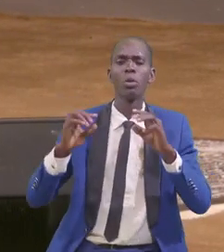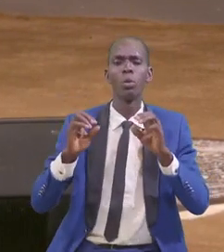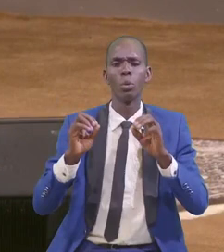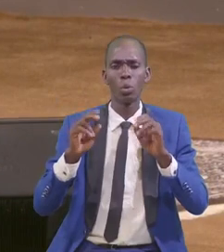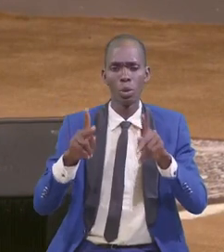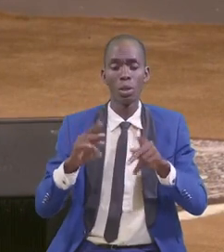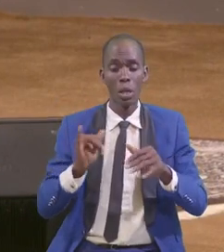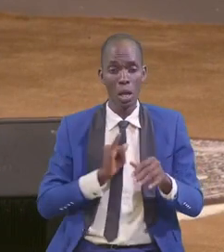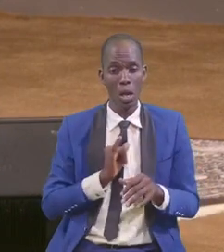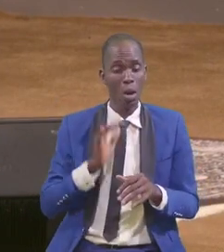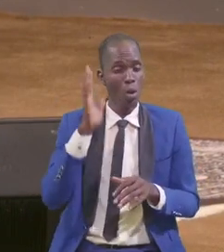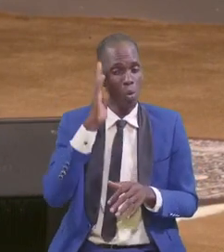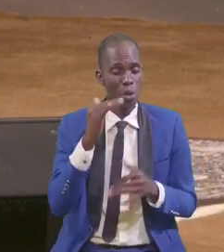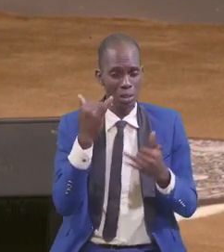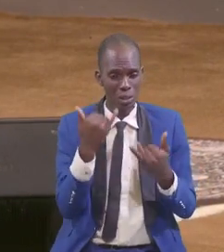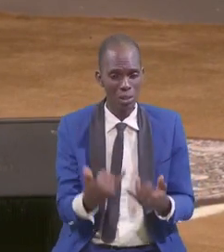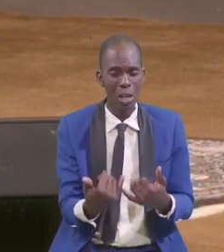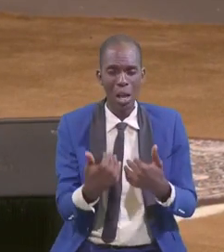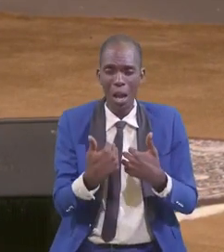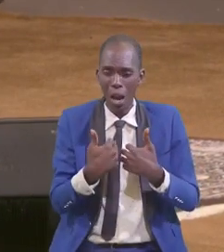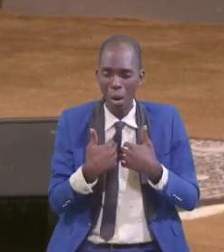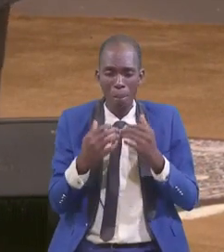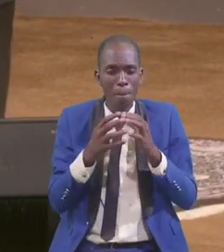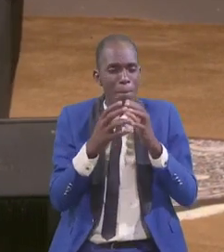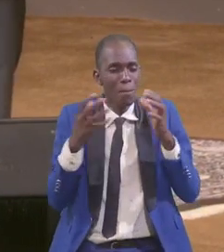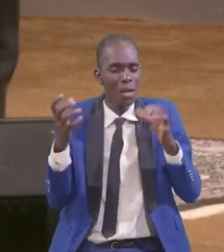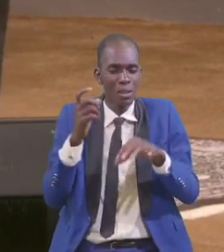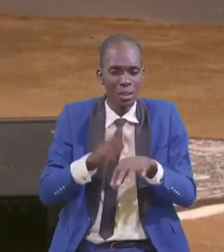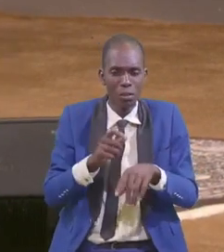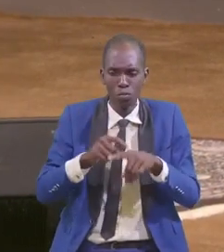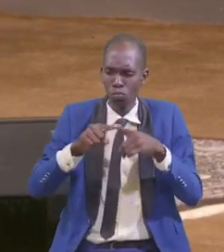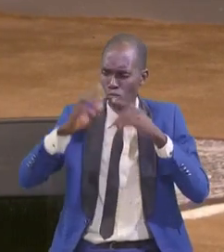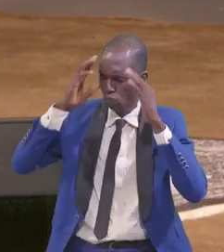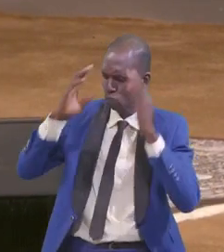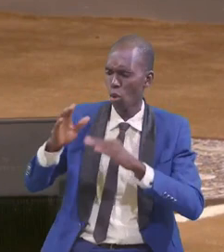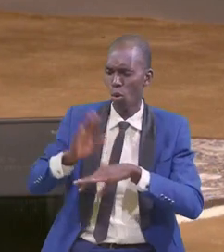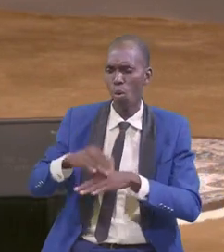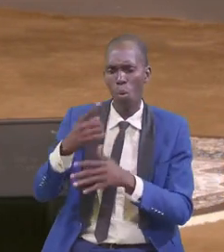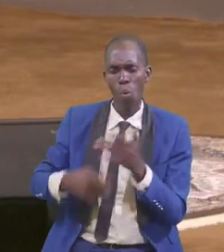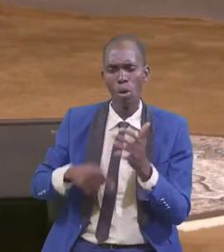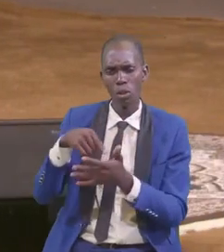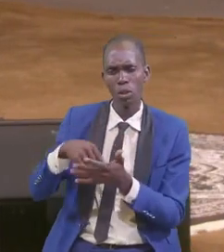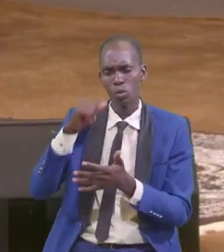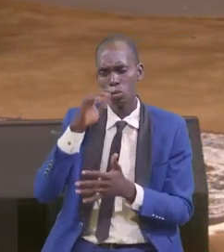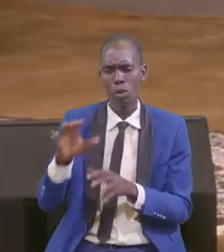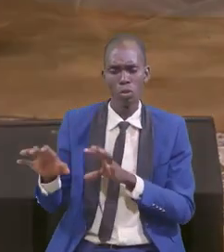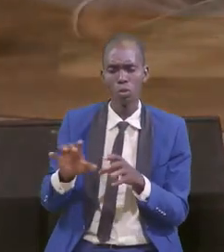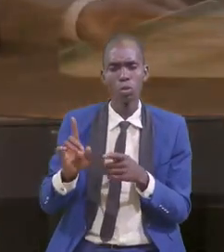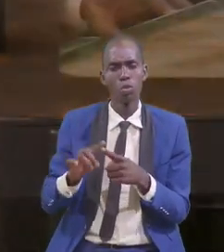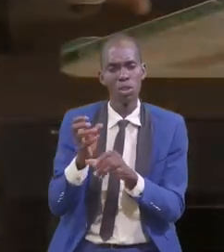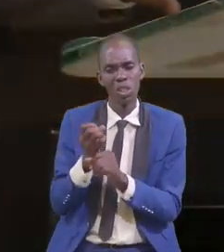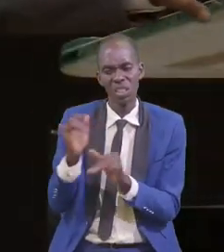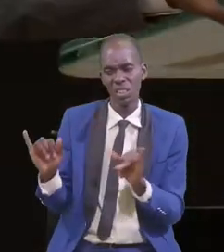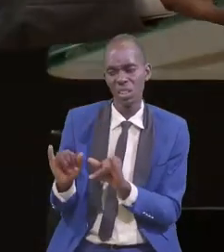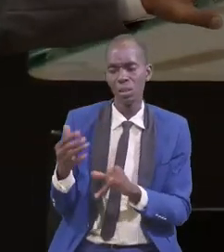time. I'm going to have what she has. Look at this professional person. And